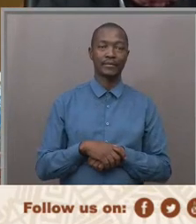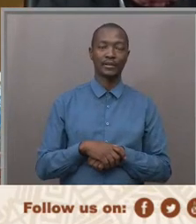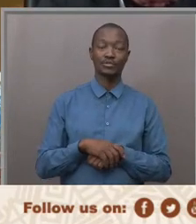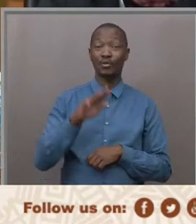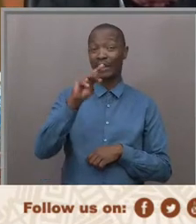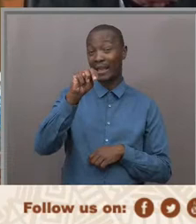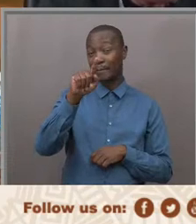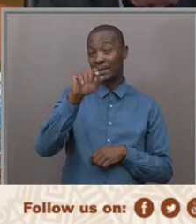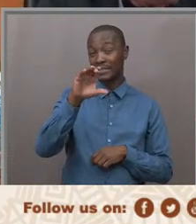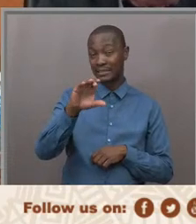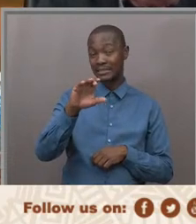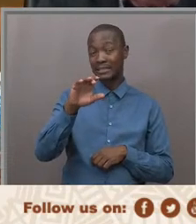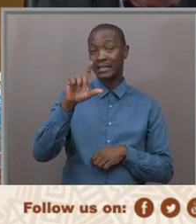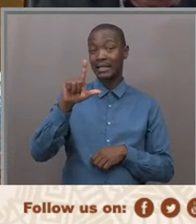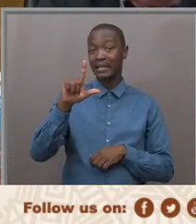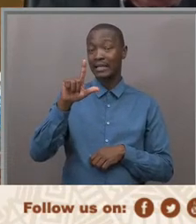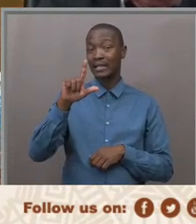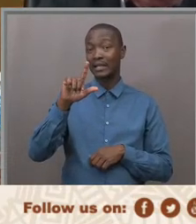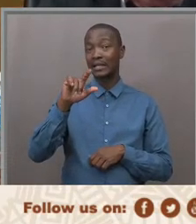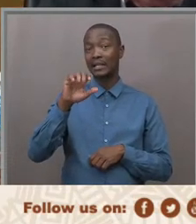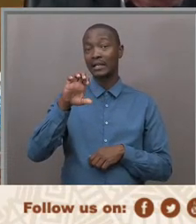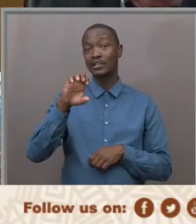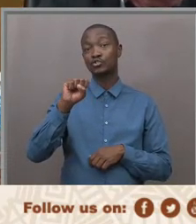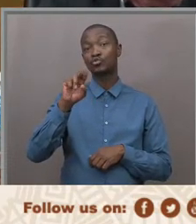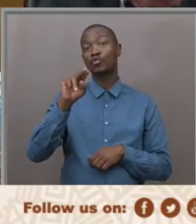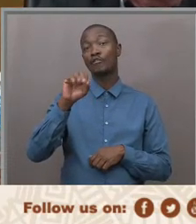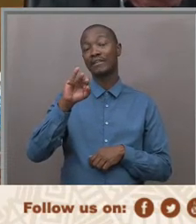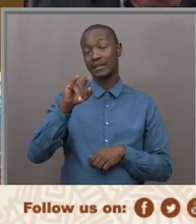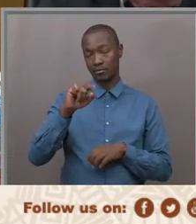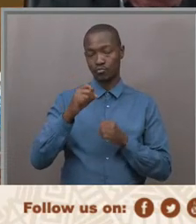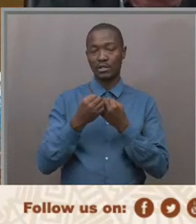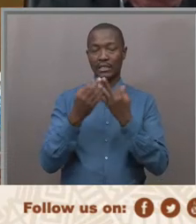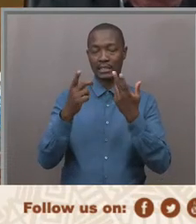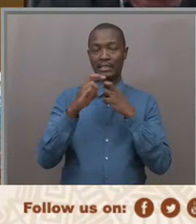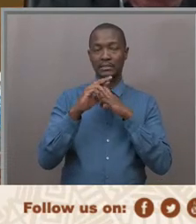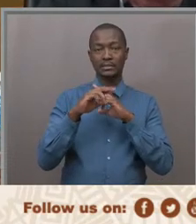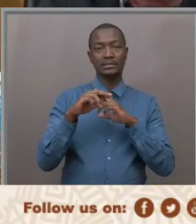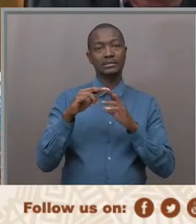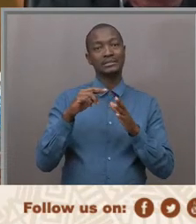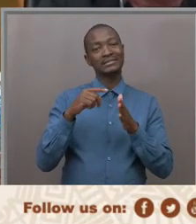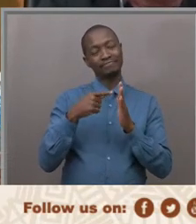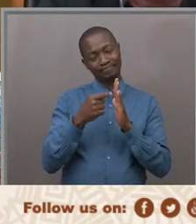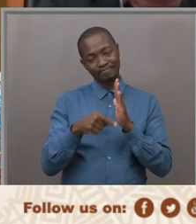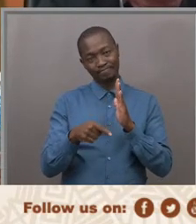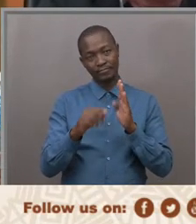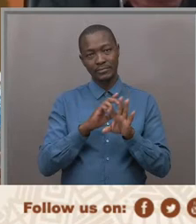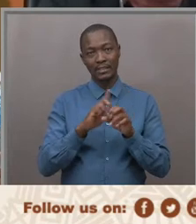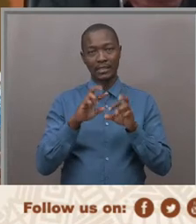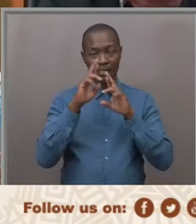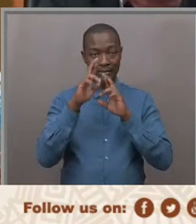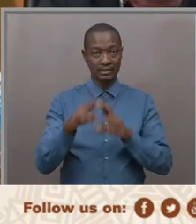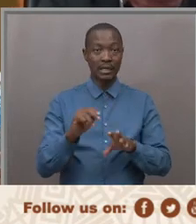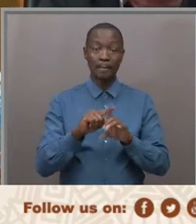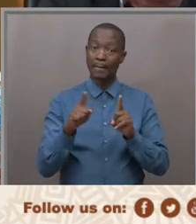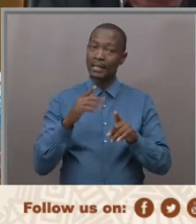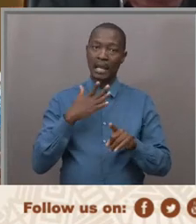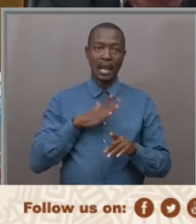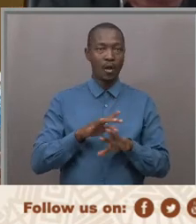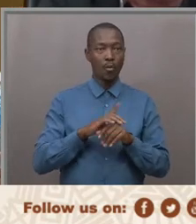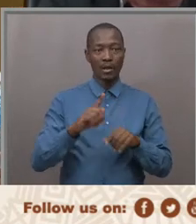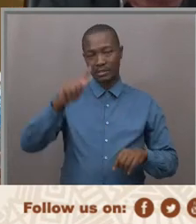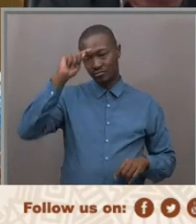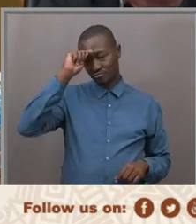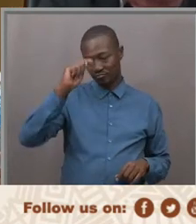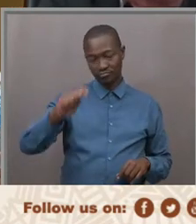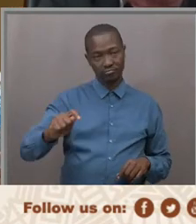tomorrow release detailed results of the class of 2020, but I want us to salute these young people and the